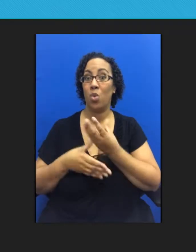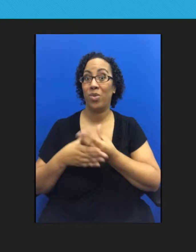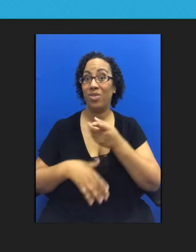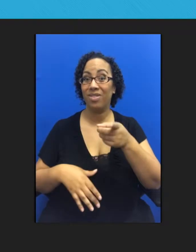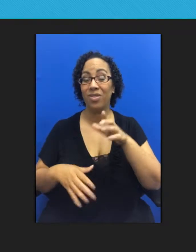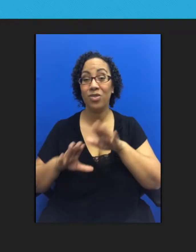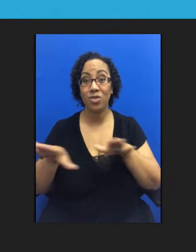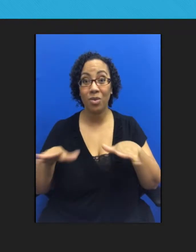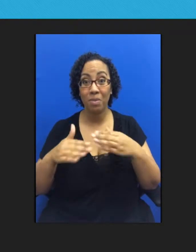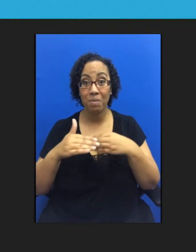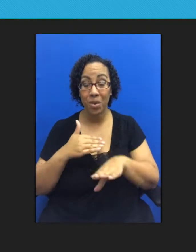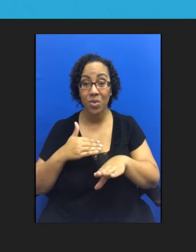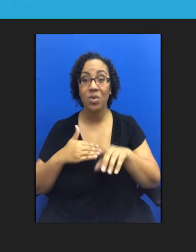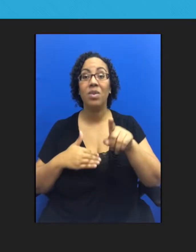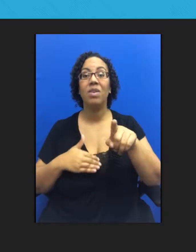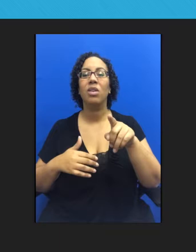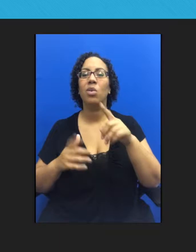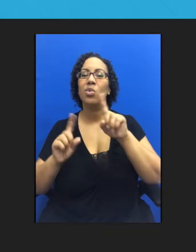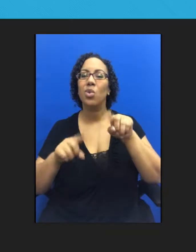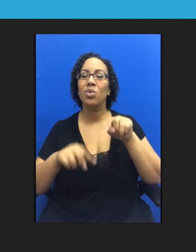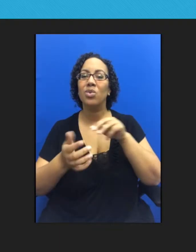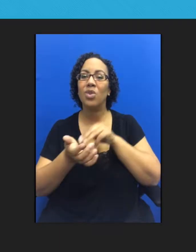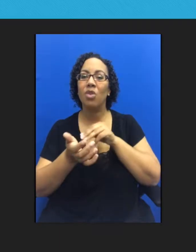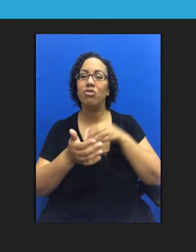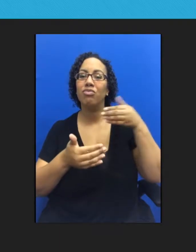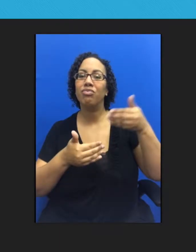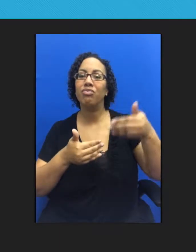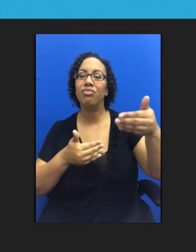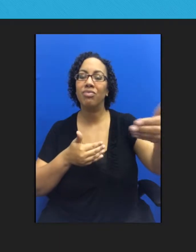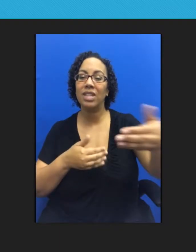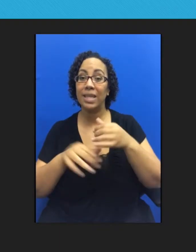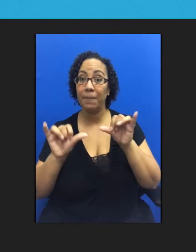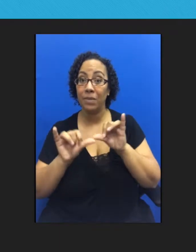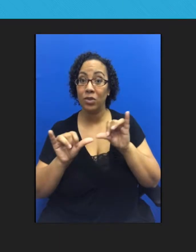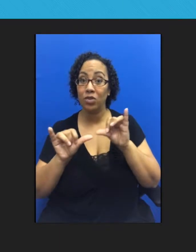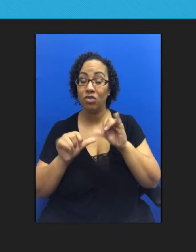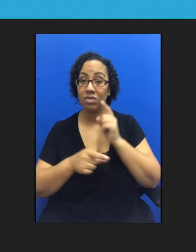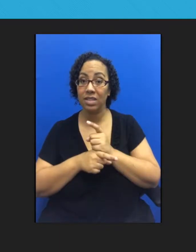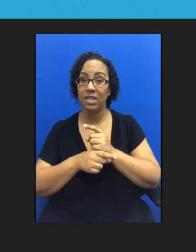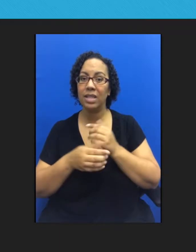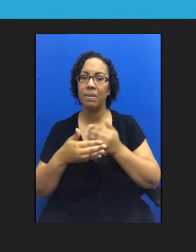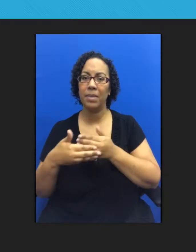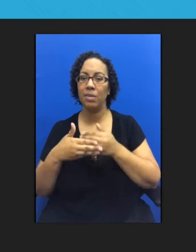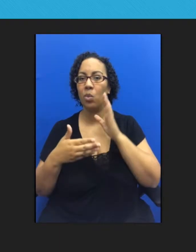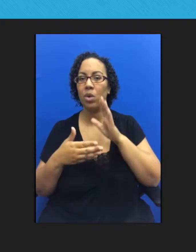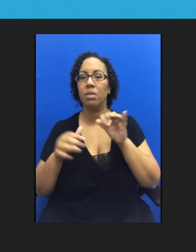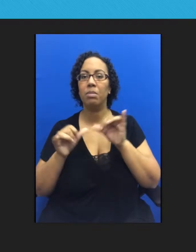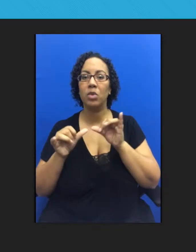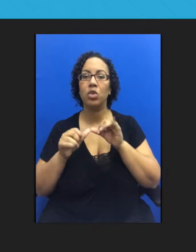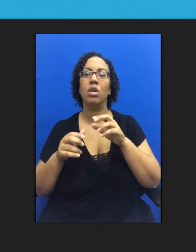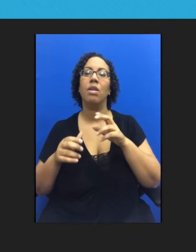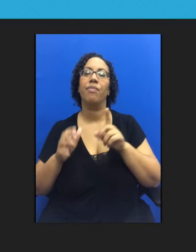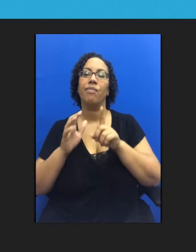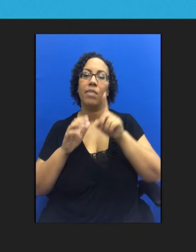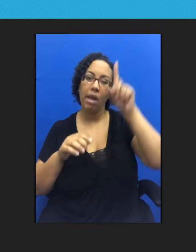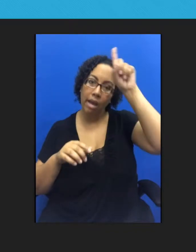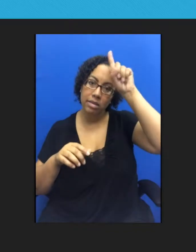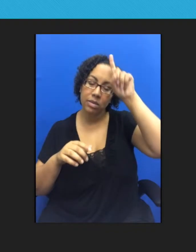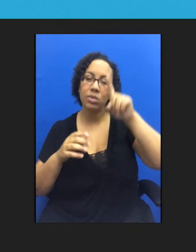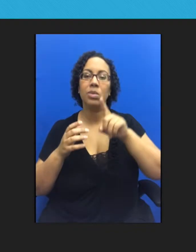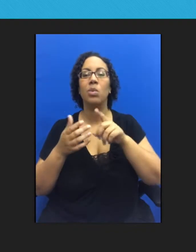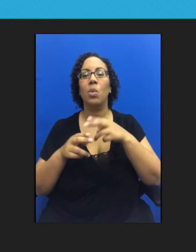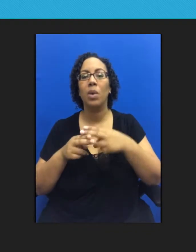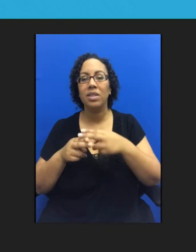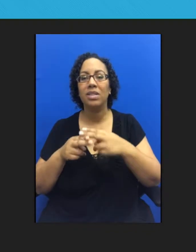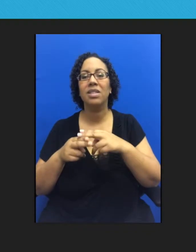A good comparison to draw is related to growth measures for children whenever your child was first born. The